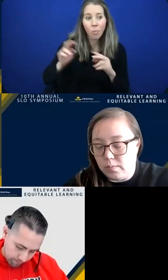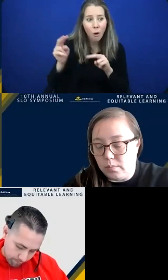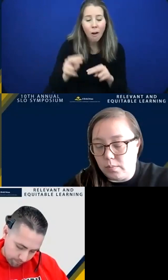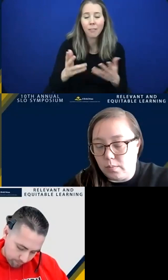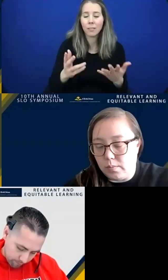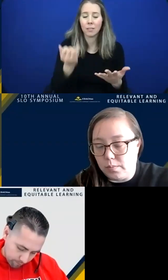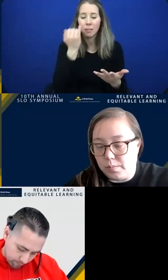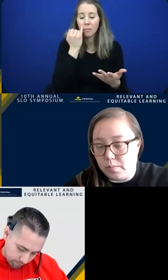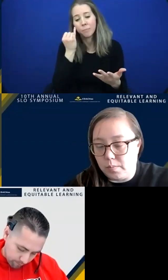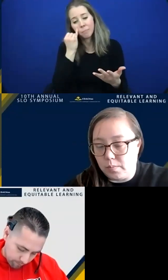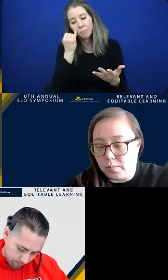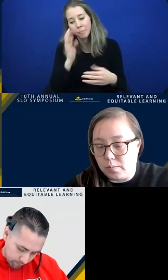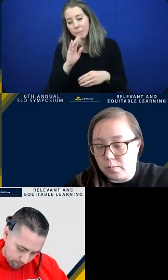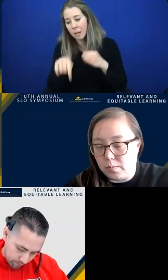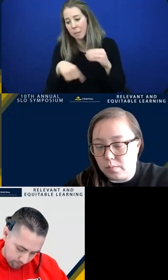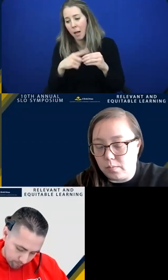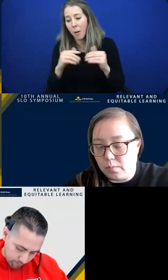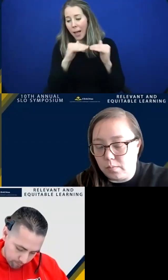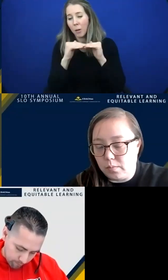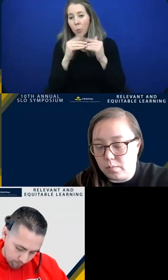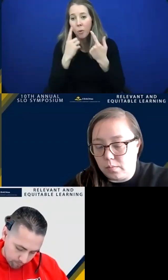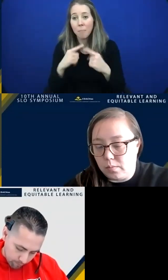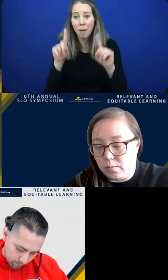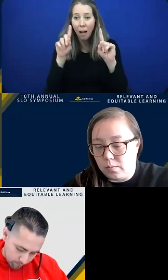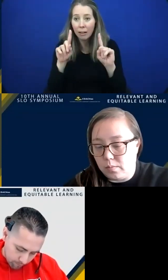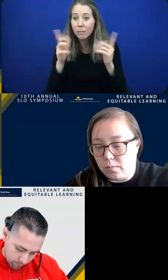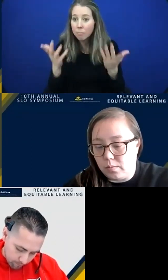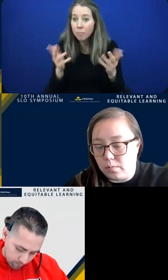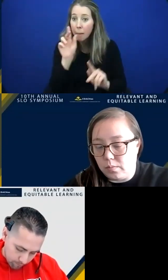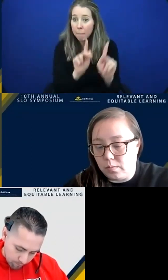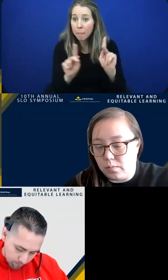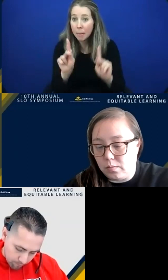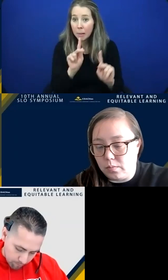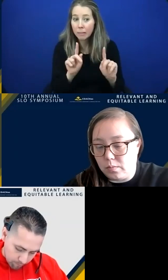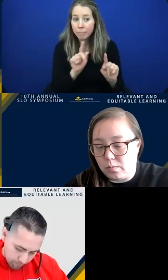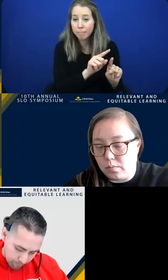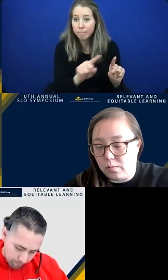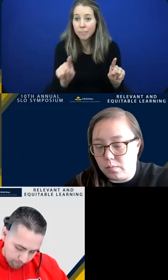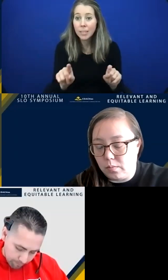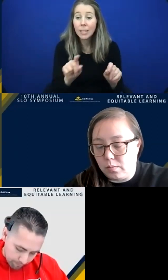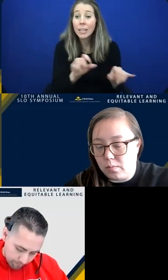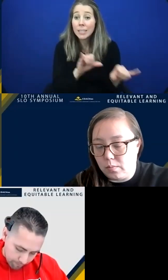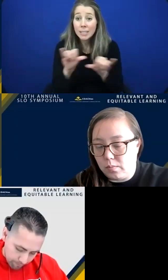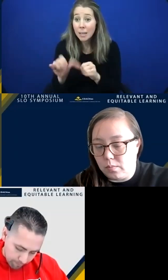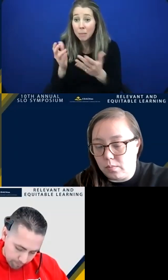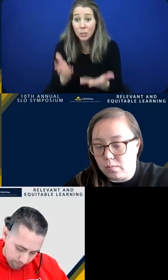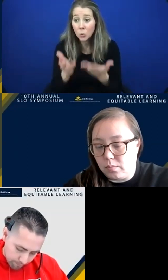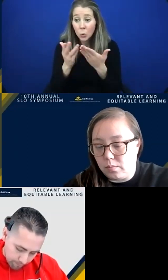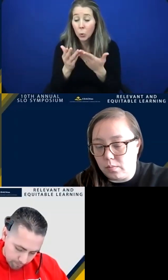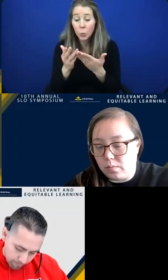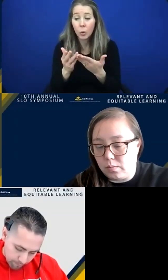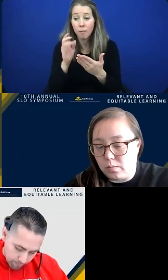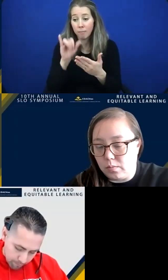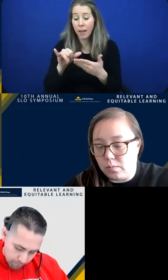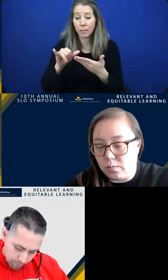you're talking about equitable achievement, look at what people who are like you, prospective student, whoever